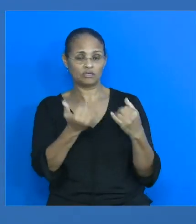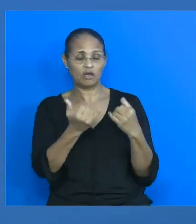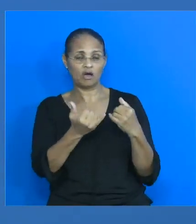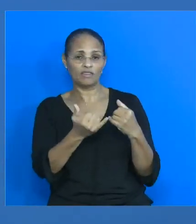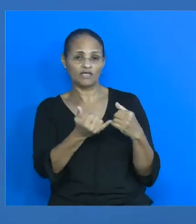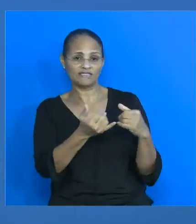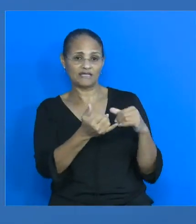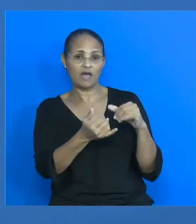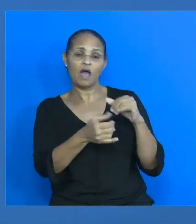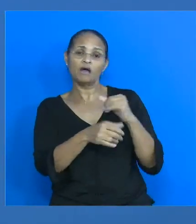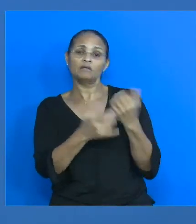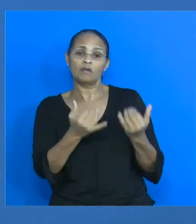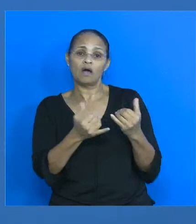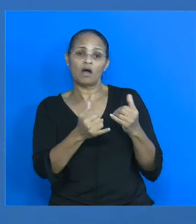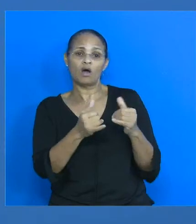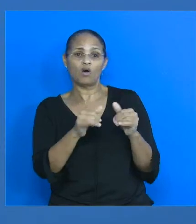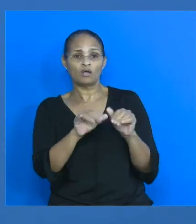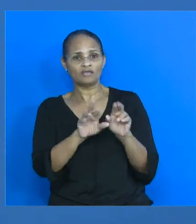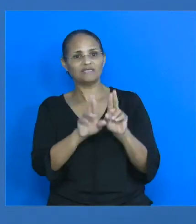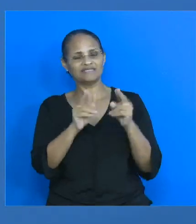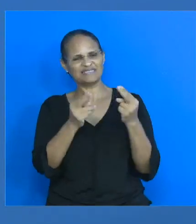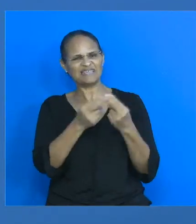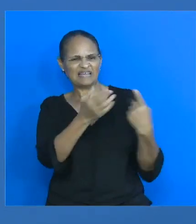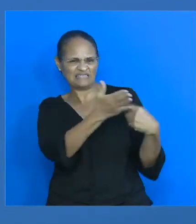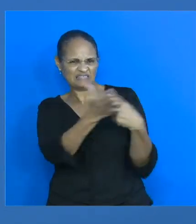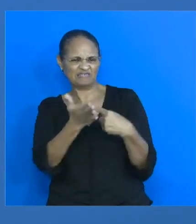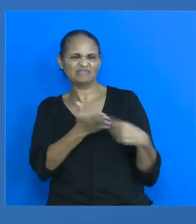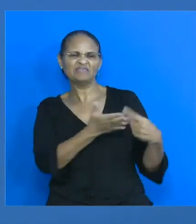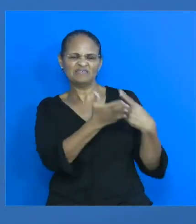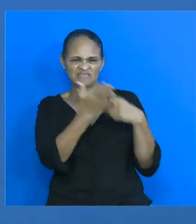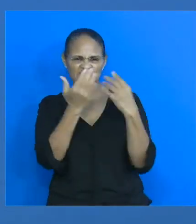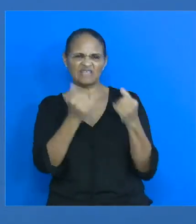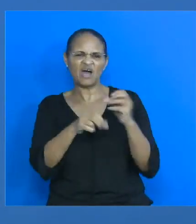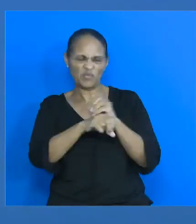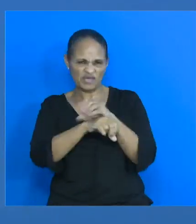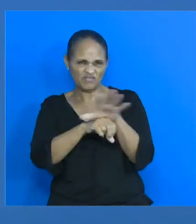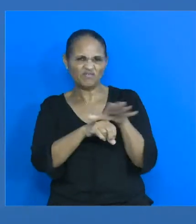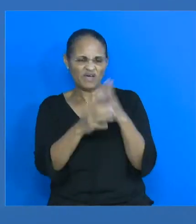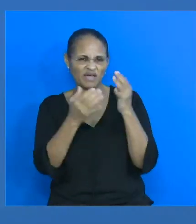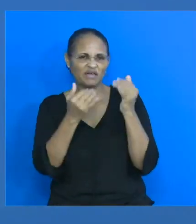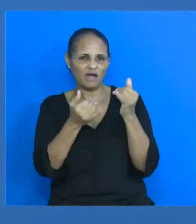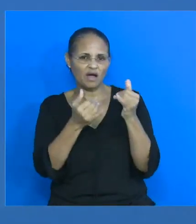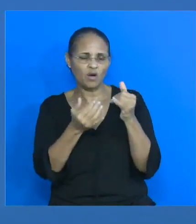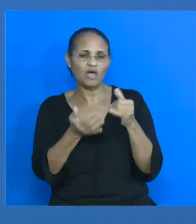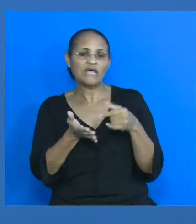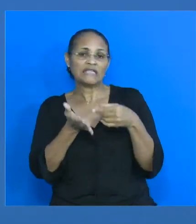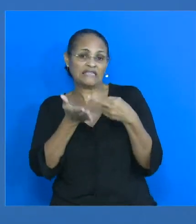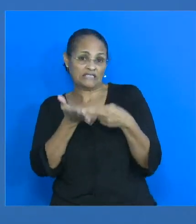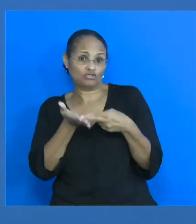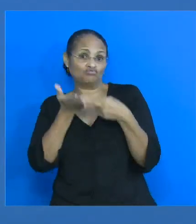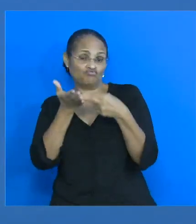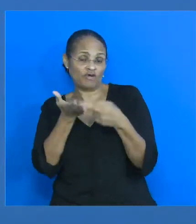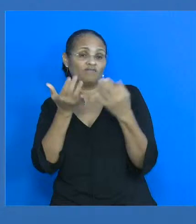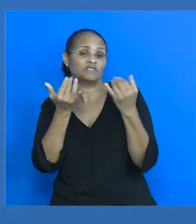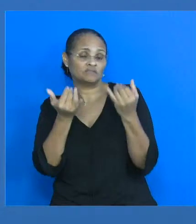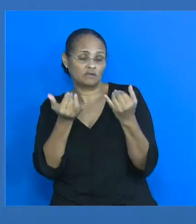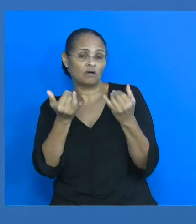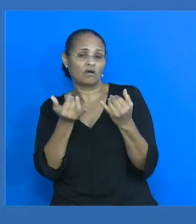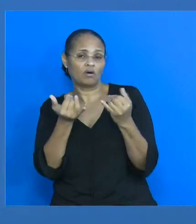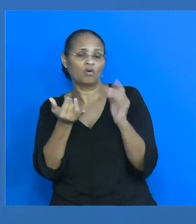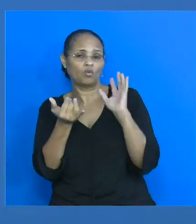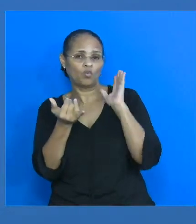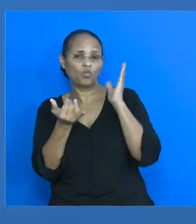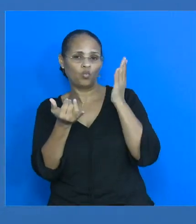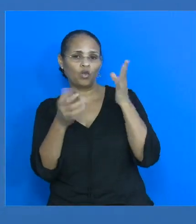dispute that is currently in effect. This reference should get the